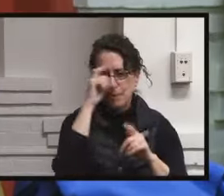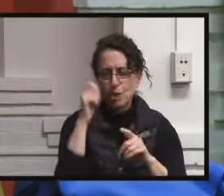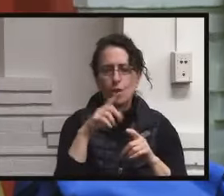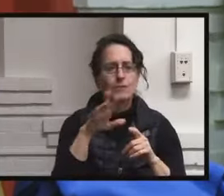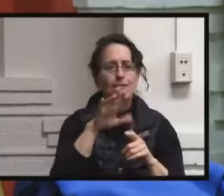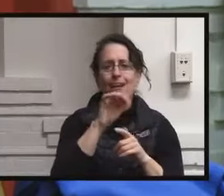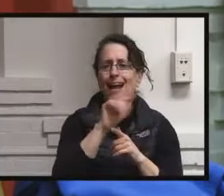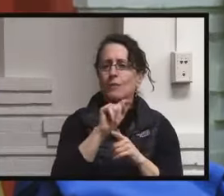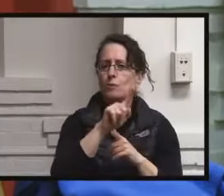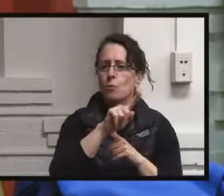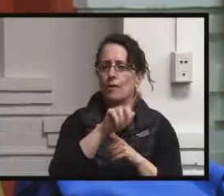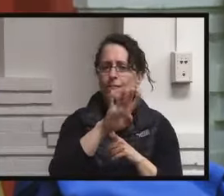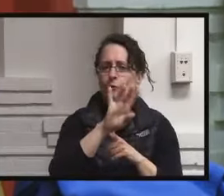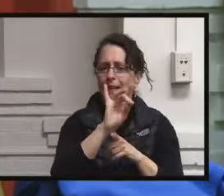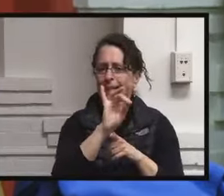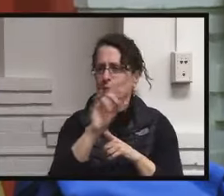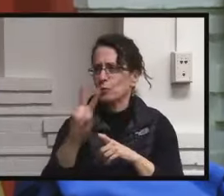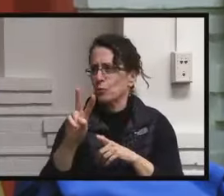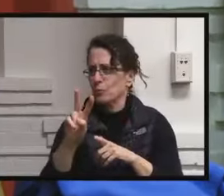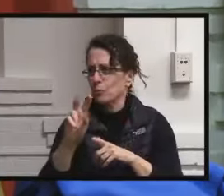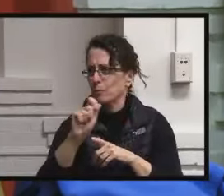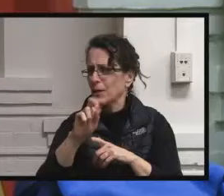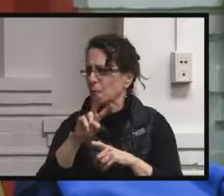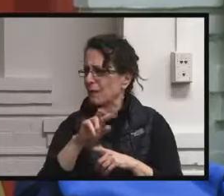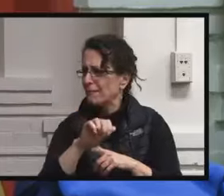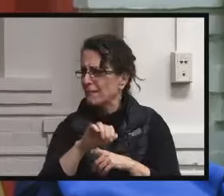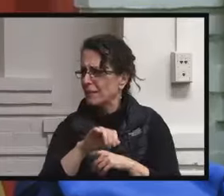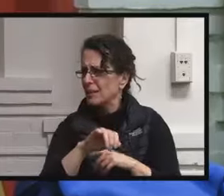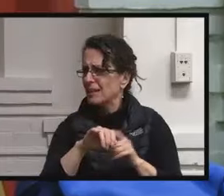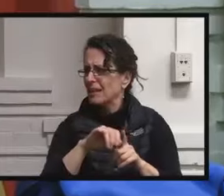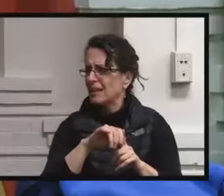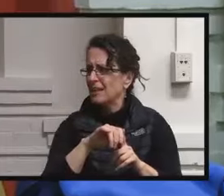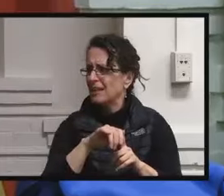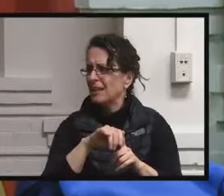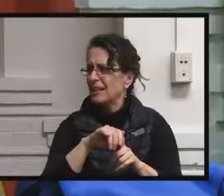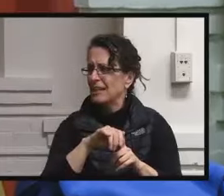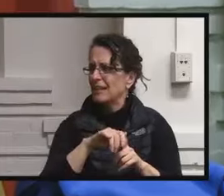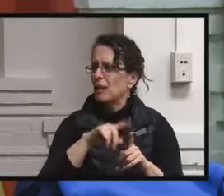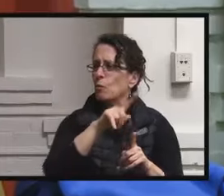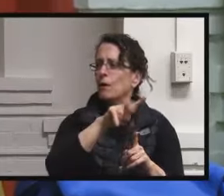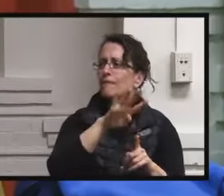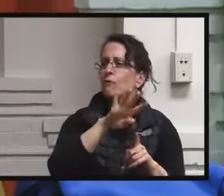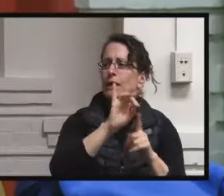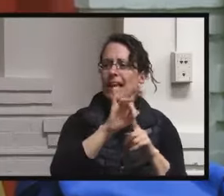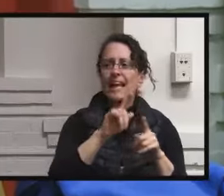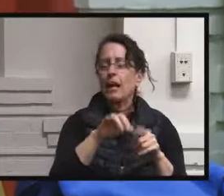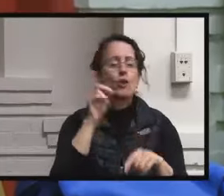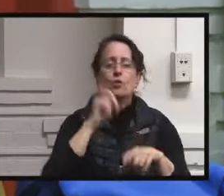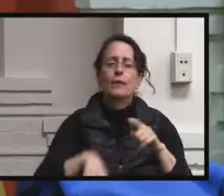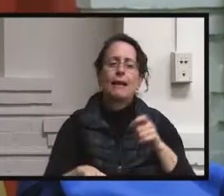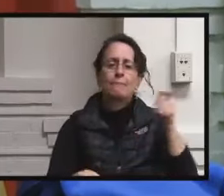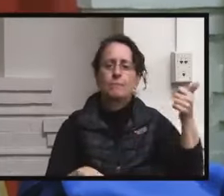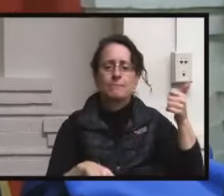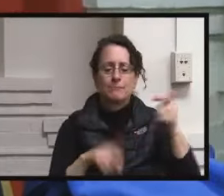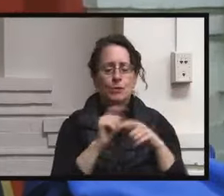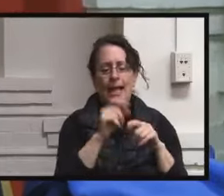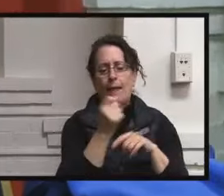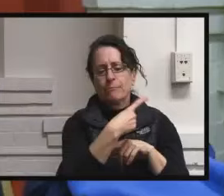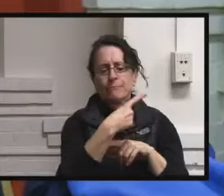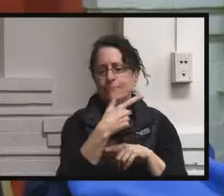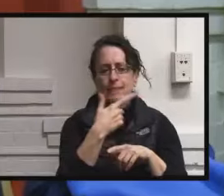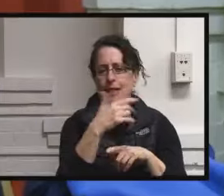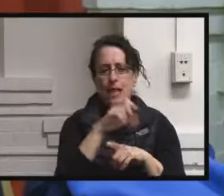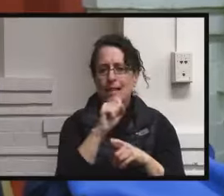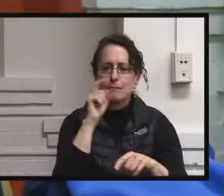to divert glass. However, the recycling commodities 3 through 7, we have been collecting, and we've been collecting at a big